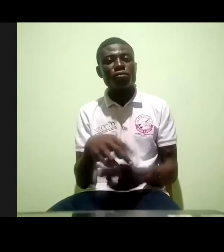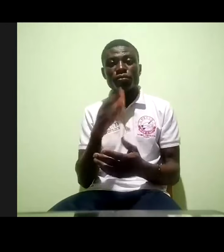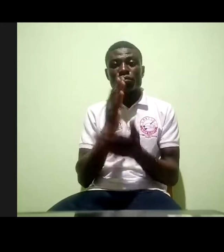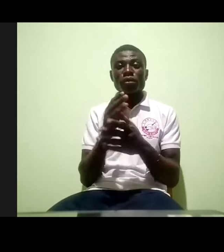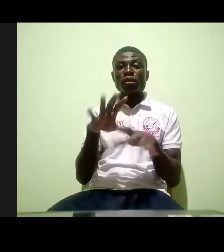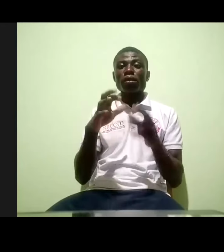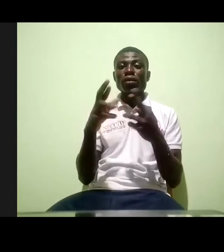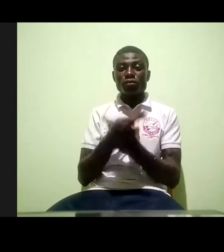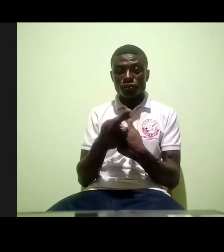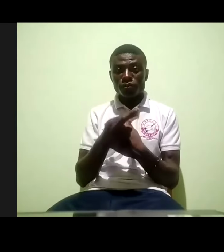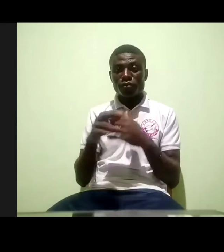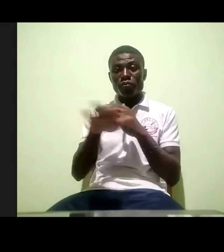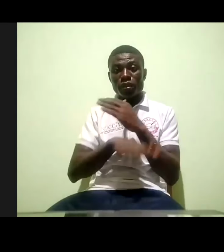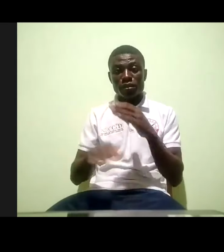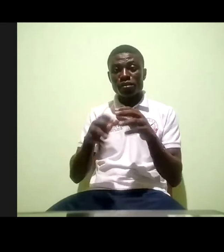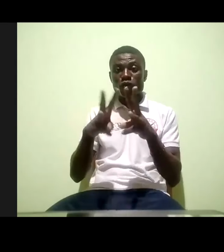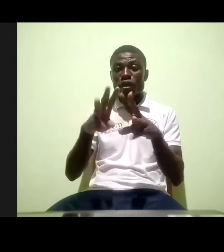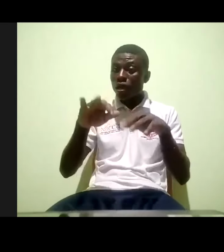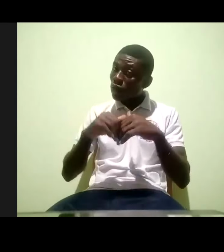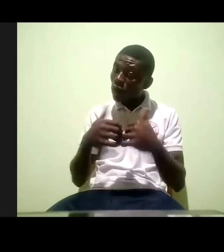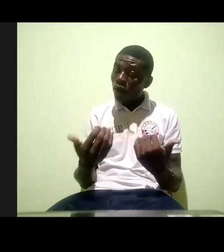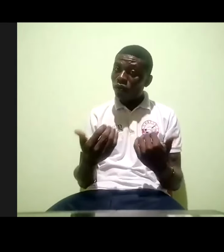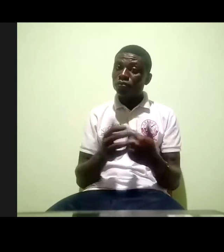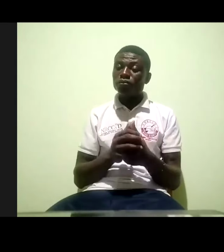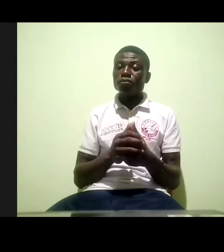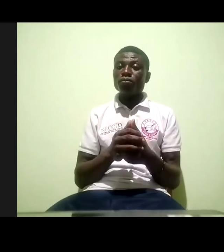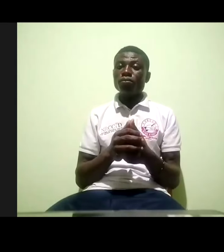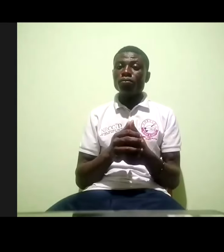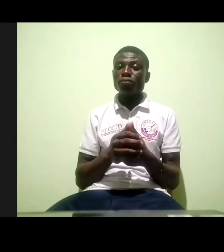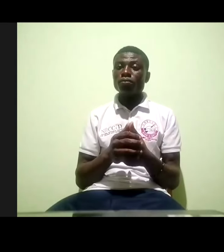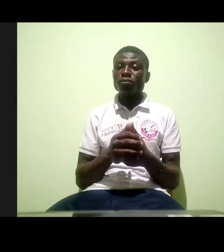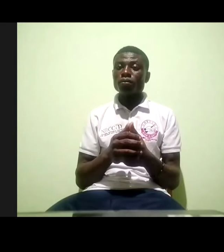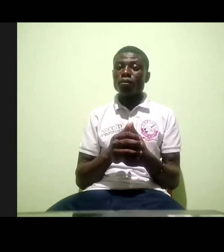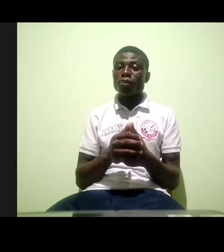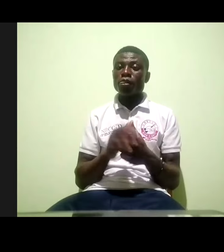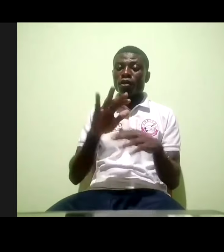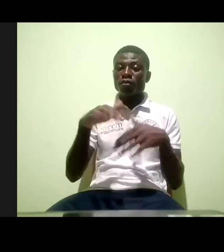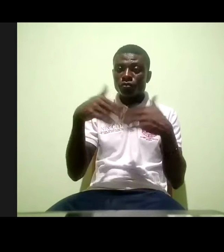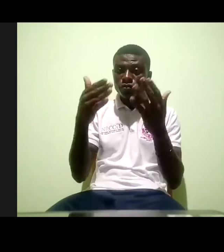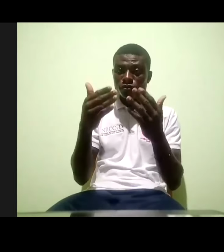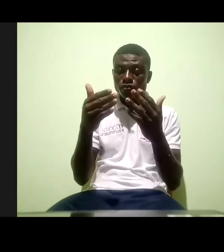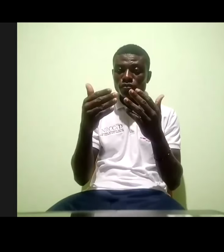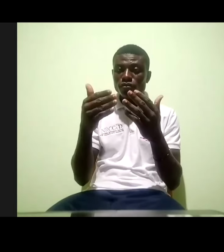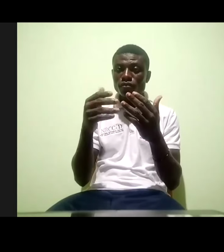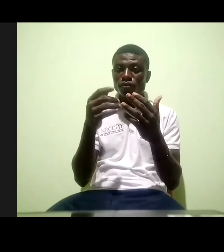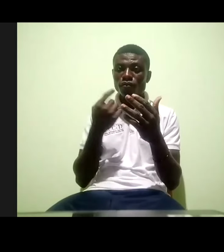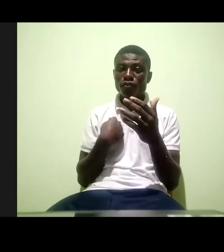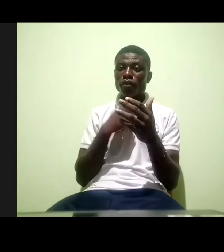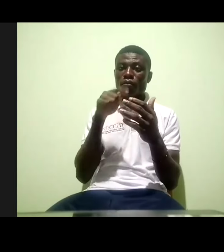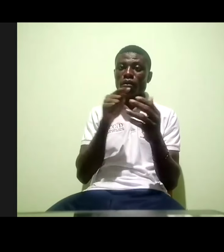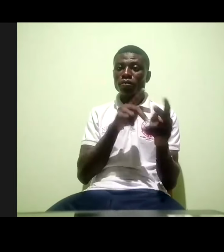basic strategies could be to give the written instruction, like preparing the